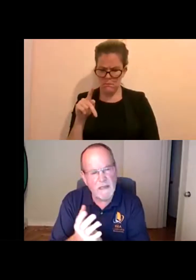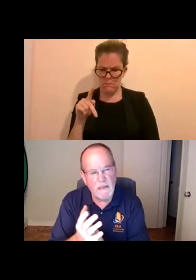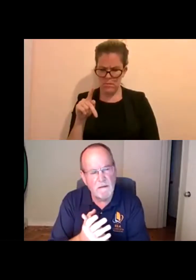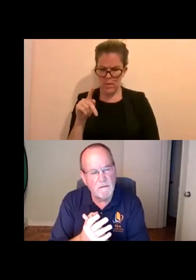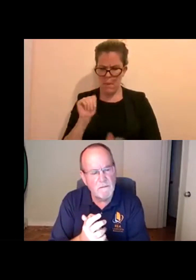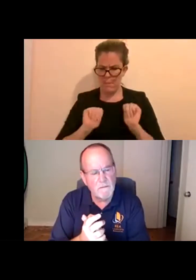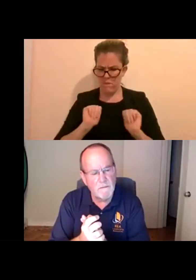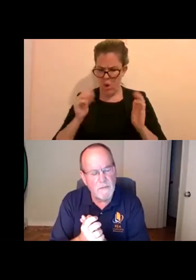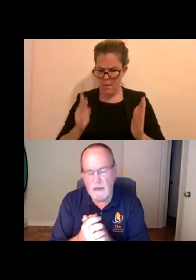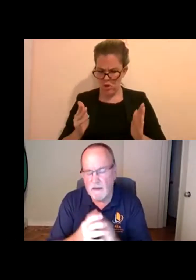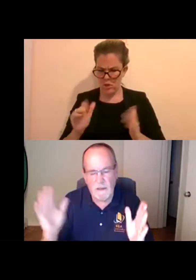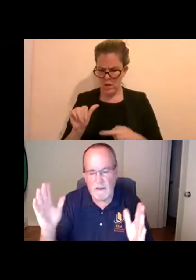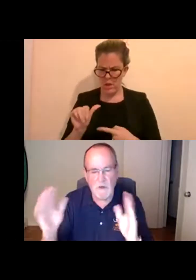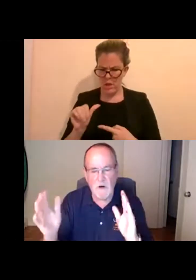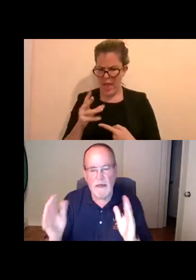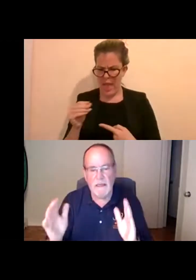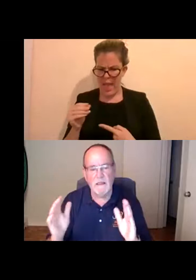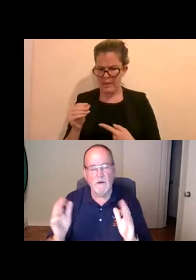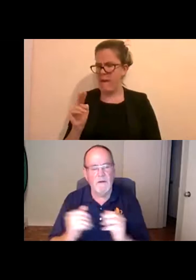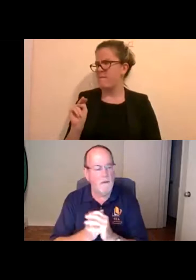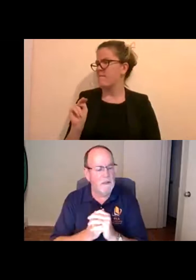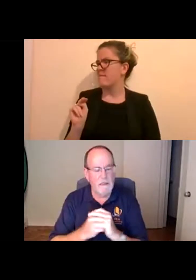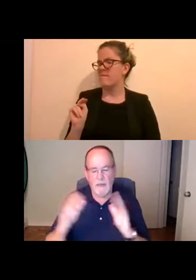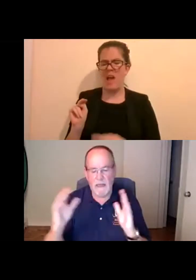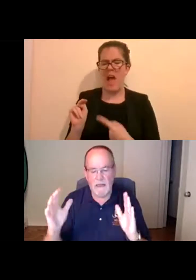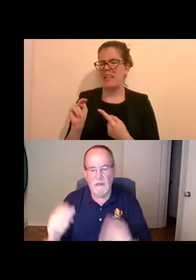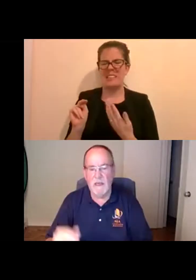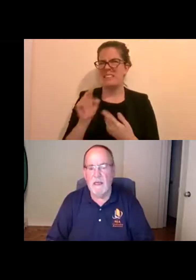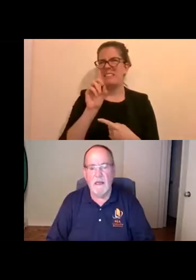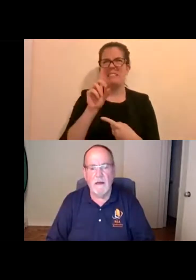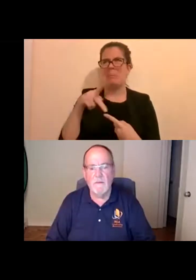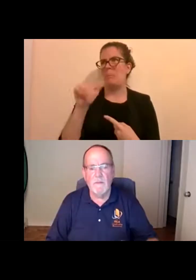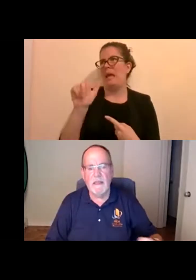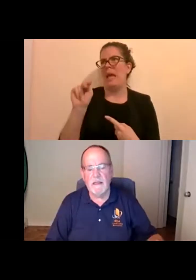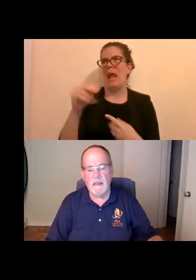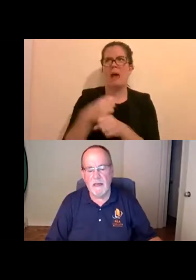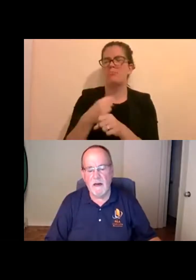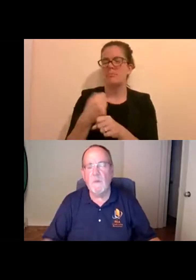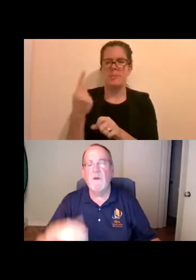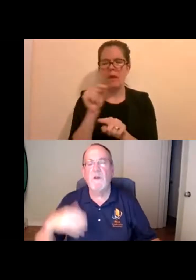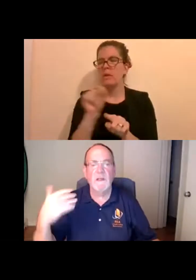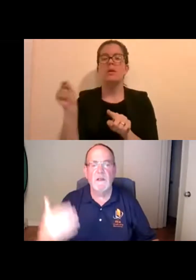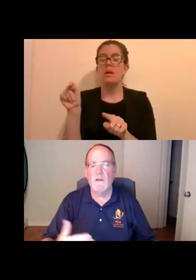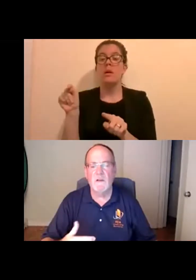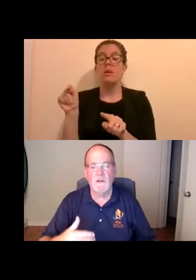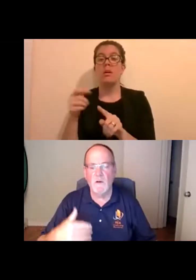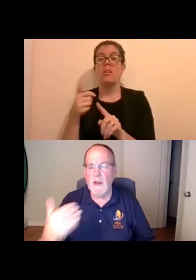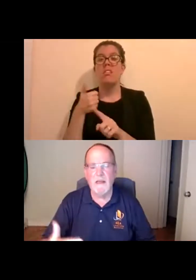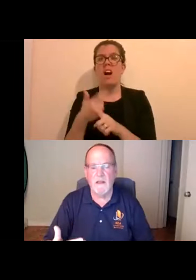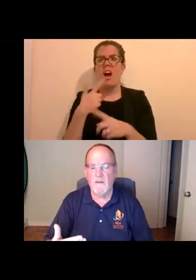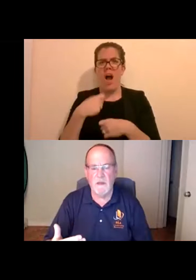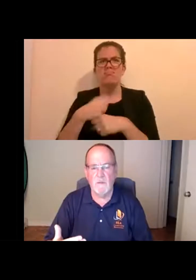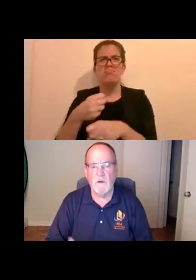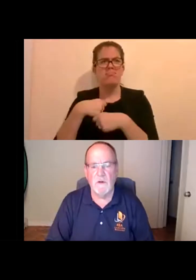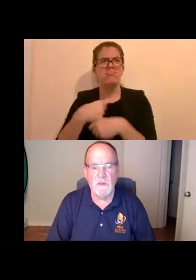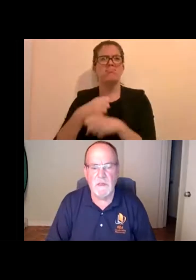performers, and I'm sorry, I can't think offhand what the DPAN is, but that they are producing. There's just great